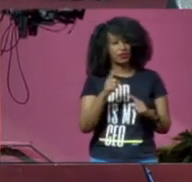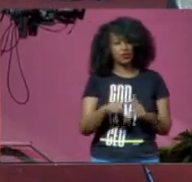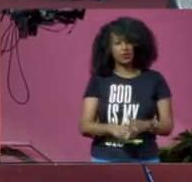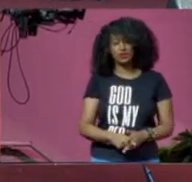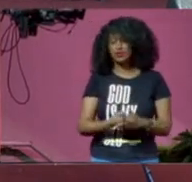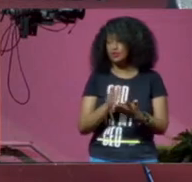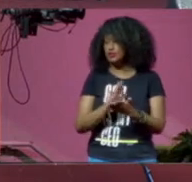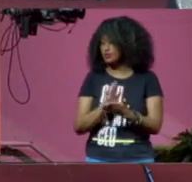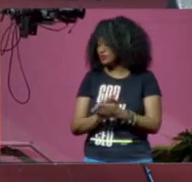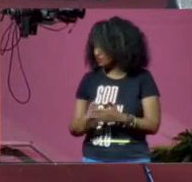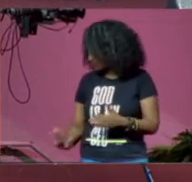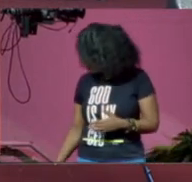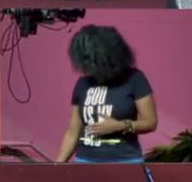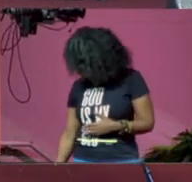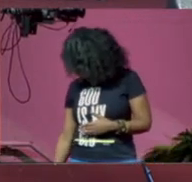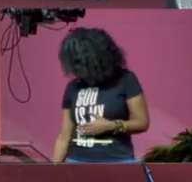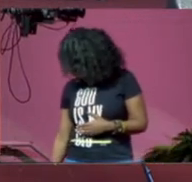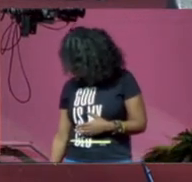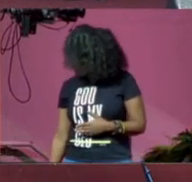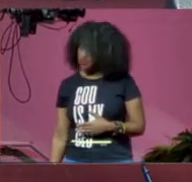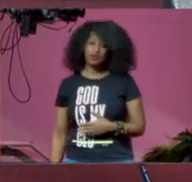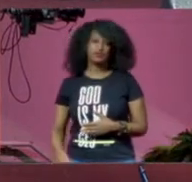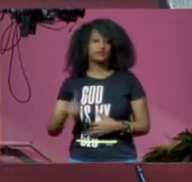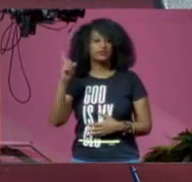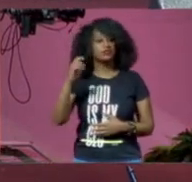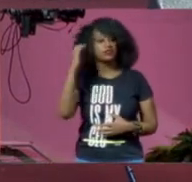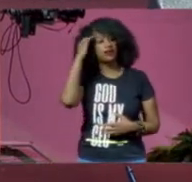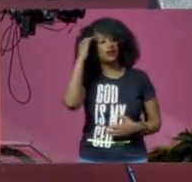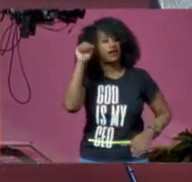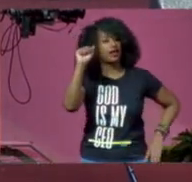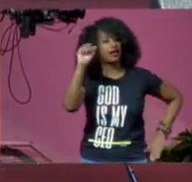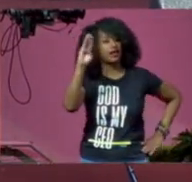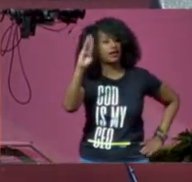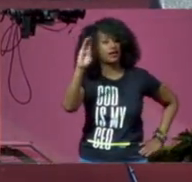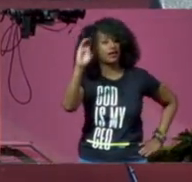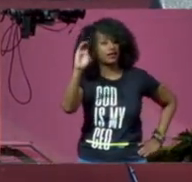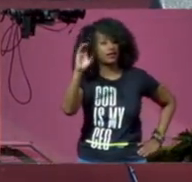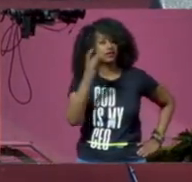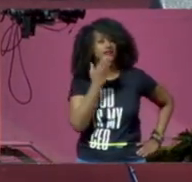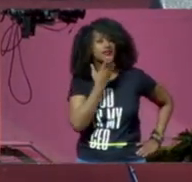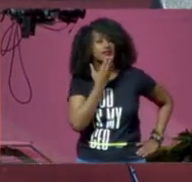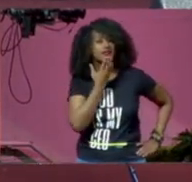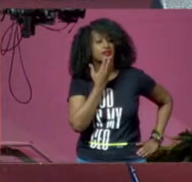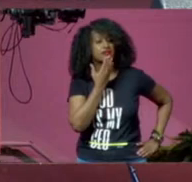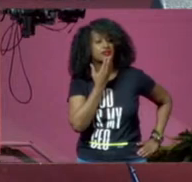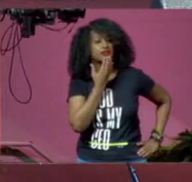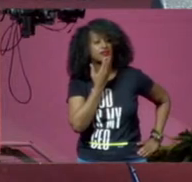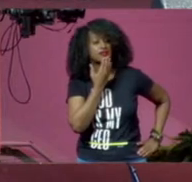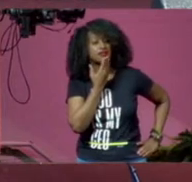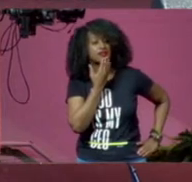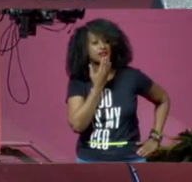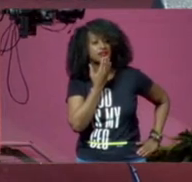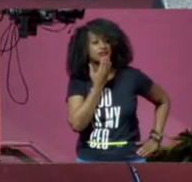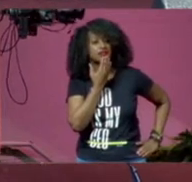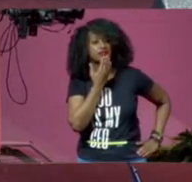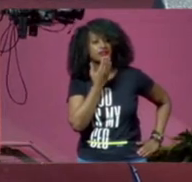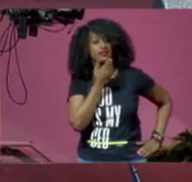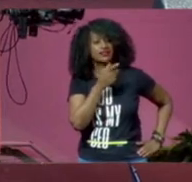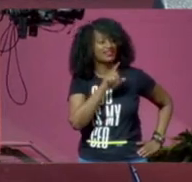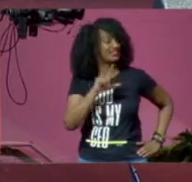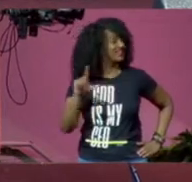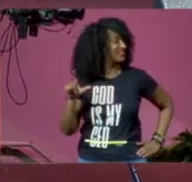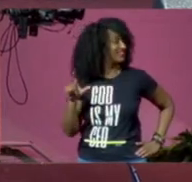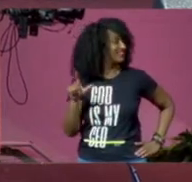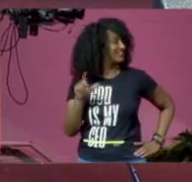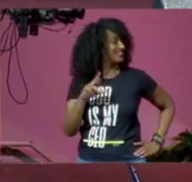should know your ABCs, your colors, left from right, even though I still